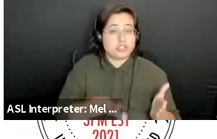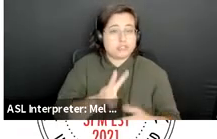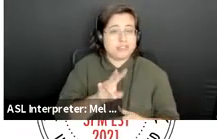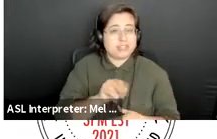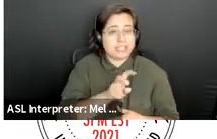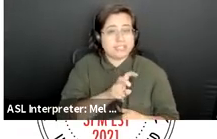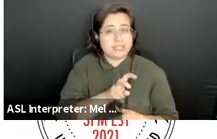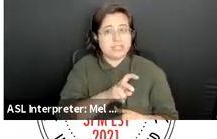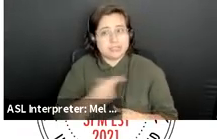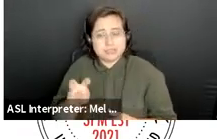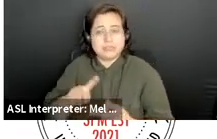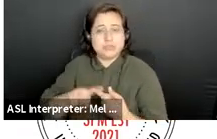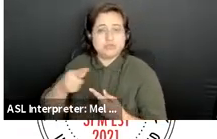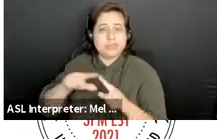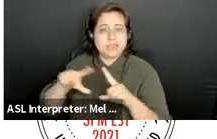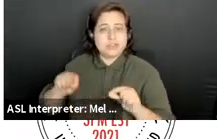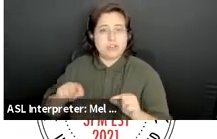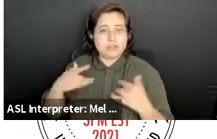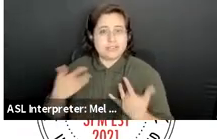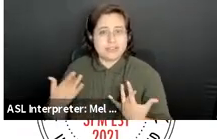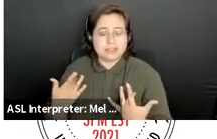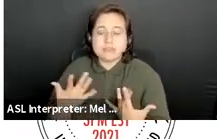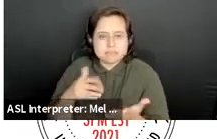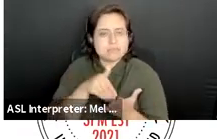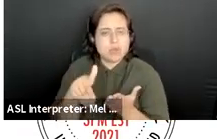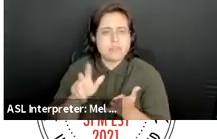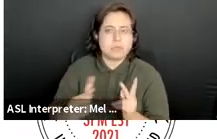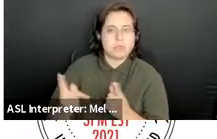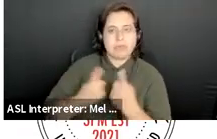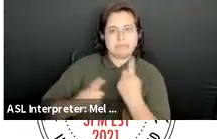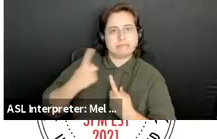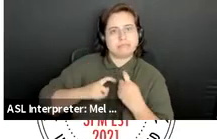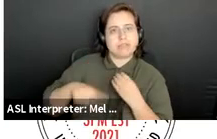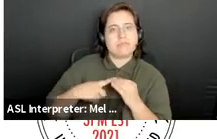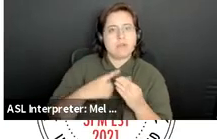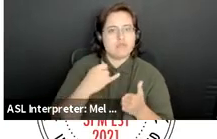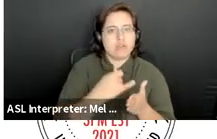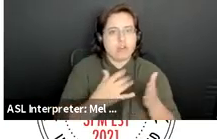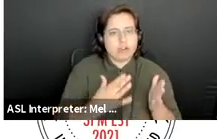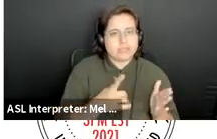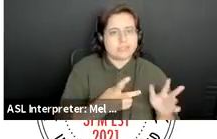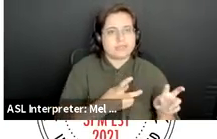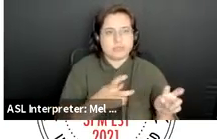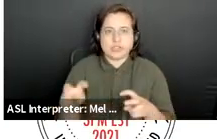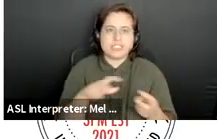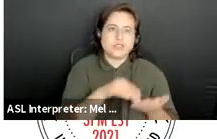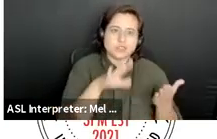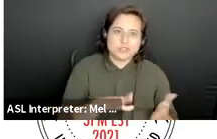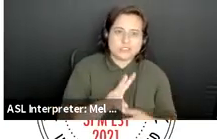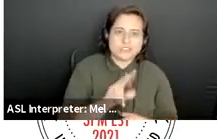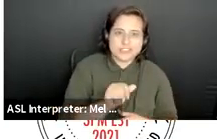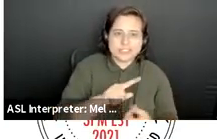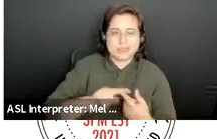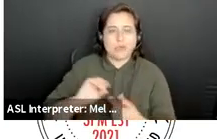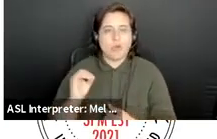And you're welcome to touch on that, Liz, but we often do get questions about artists that are transitioning from a student visa to an